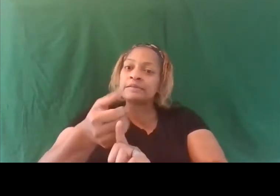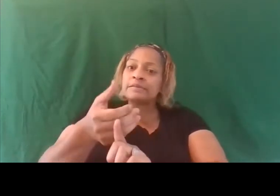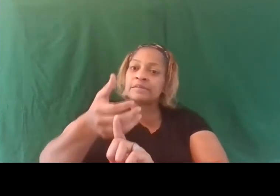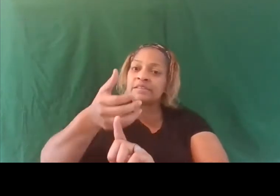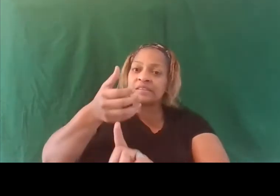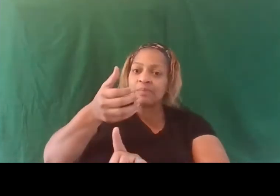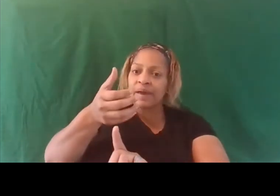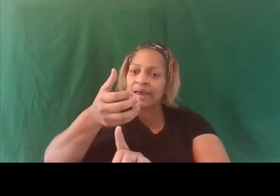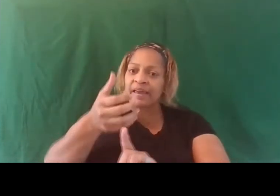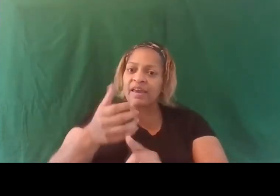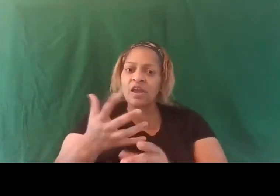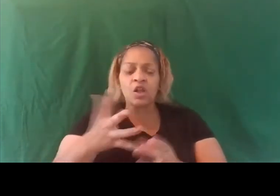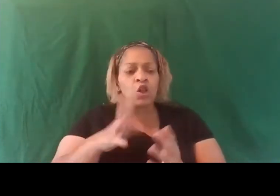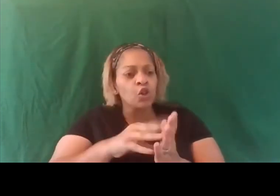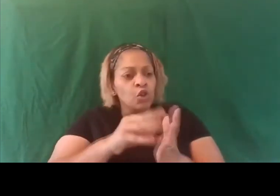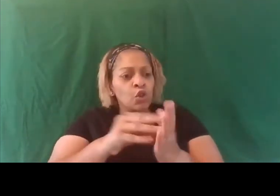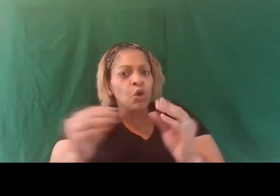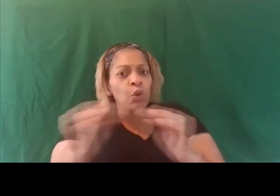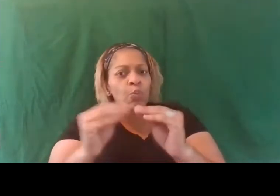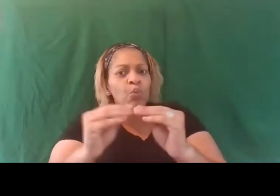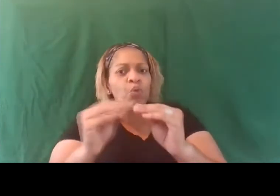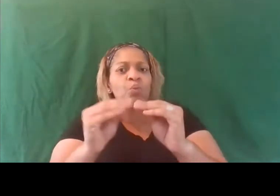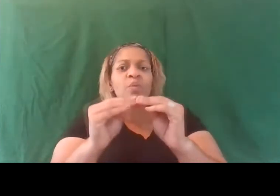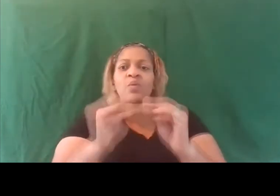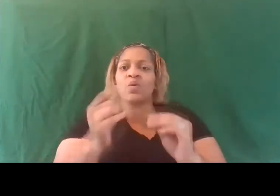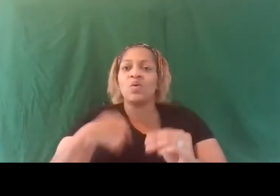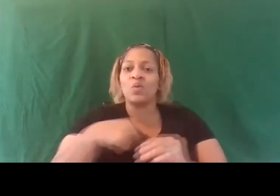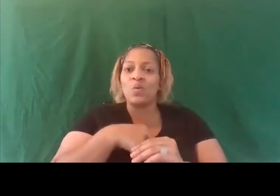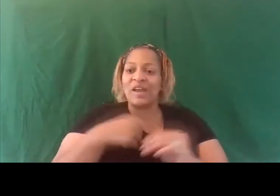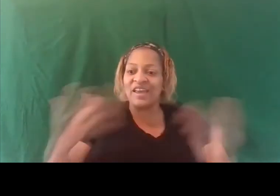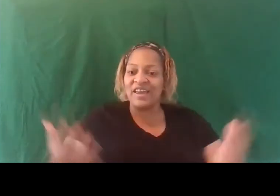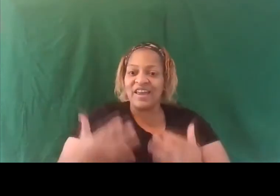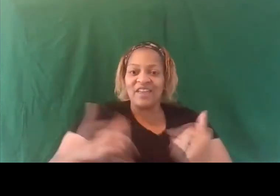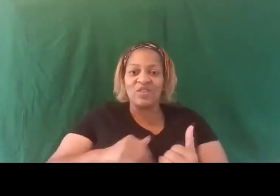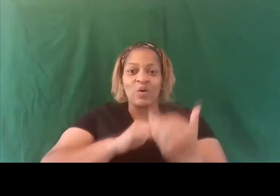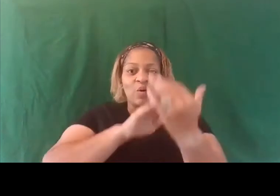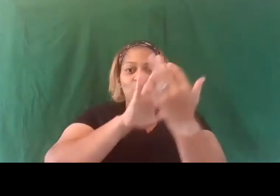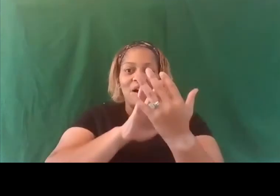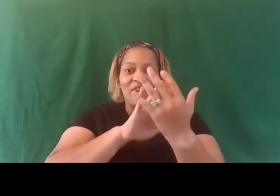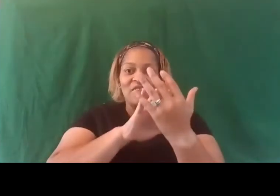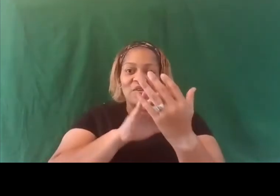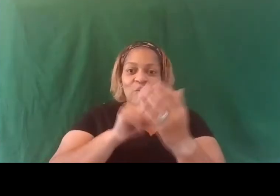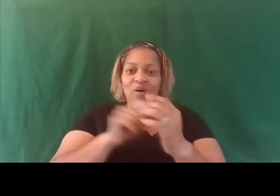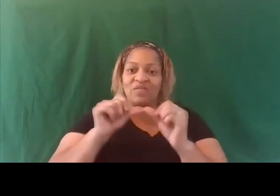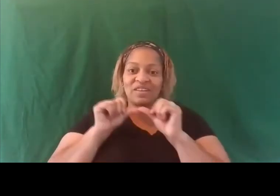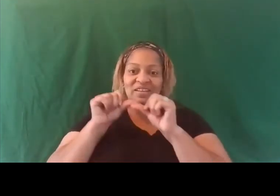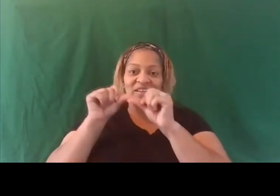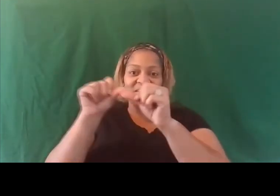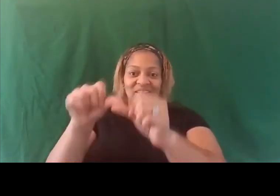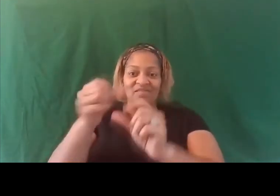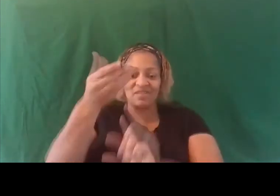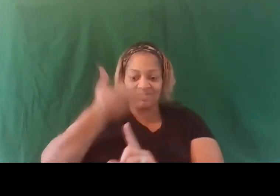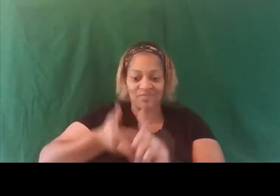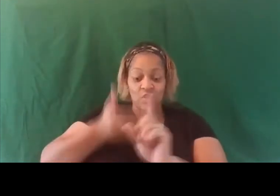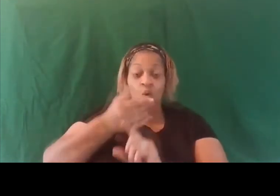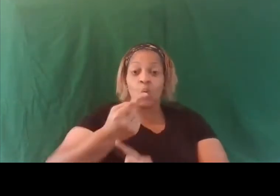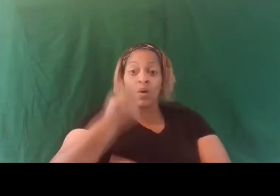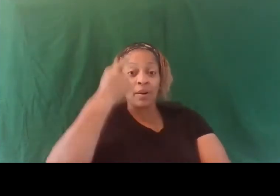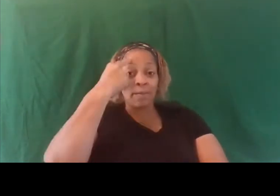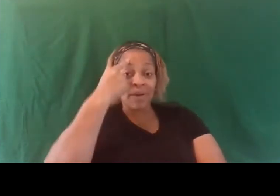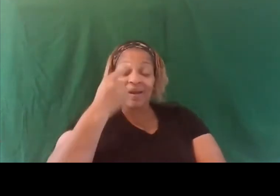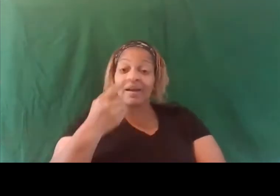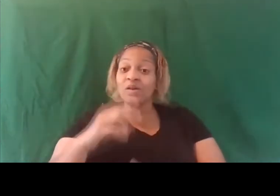talking about. I'm learning more of what it means to be the very power and presence of the infinite I am. There is only one mind. That mind is God.